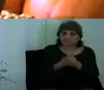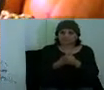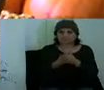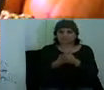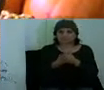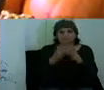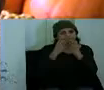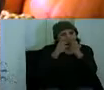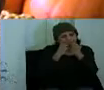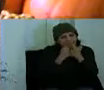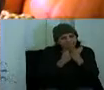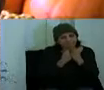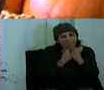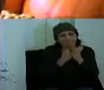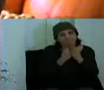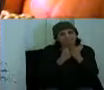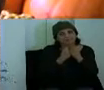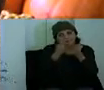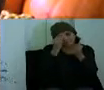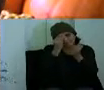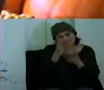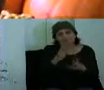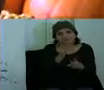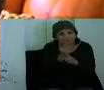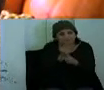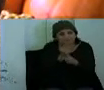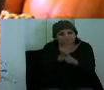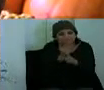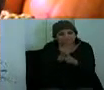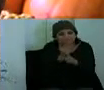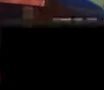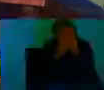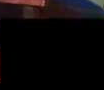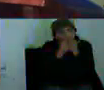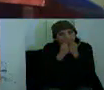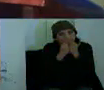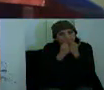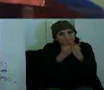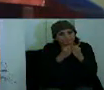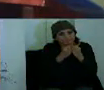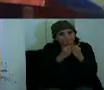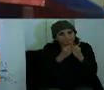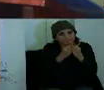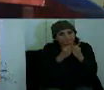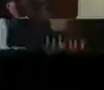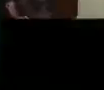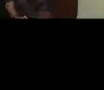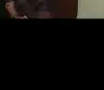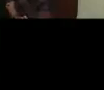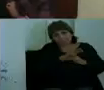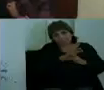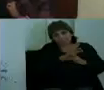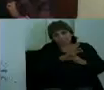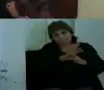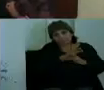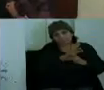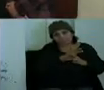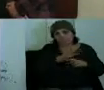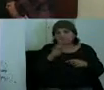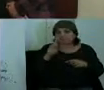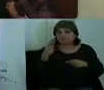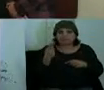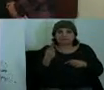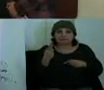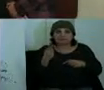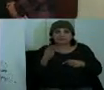you cherish it and you keep it and you put it in your heart, and Barbara and